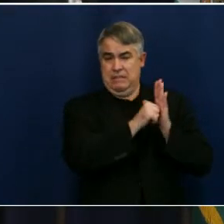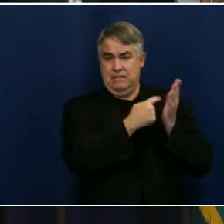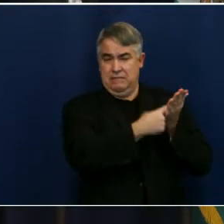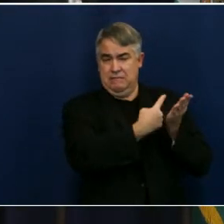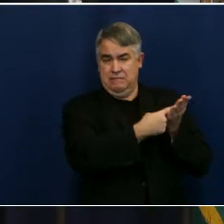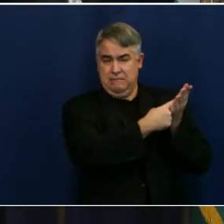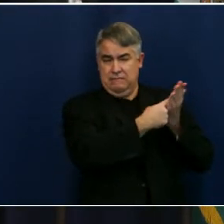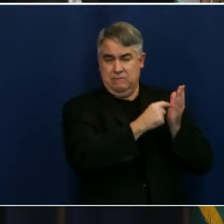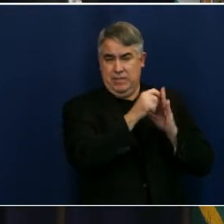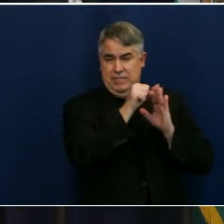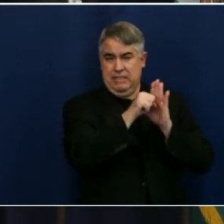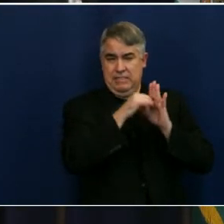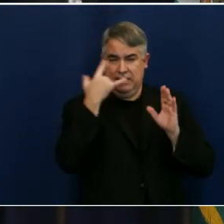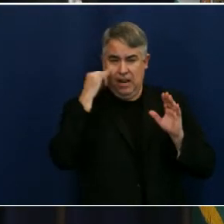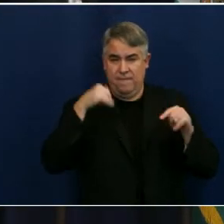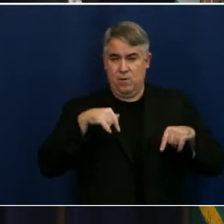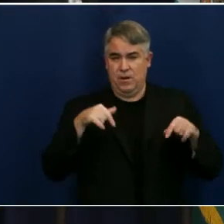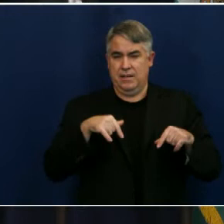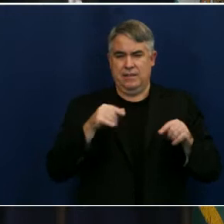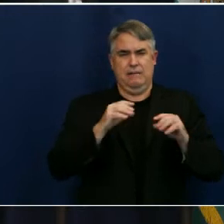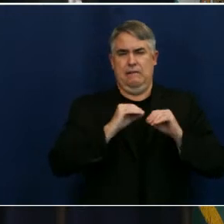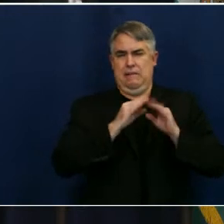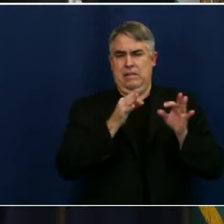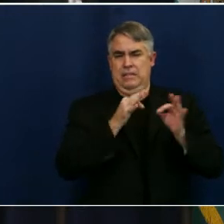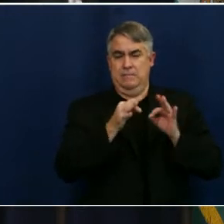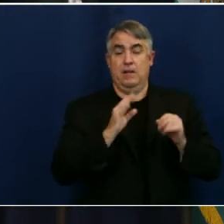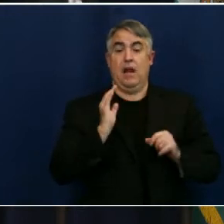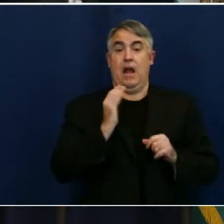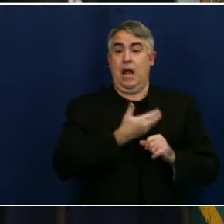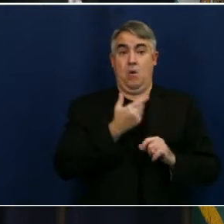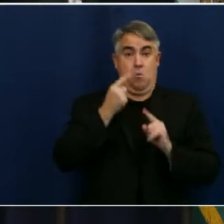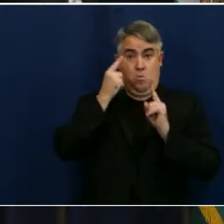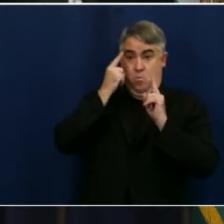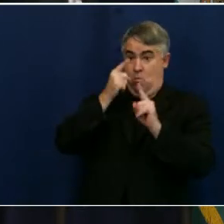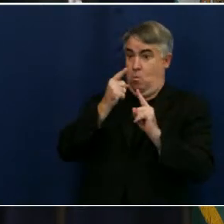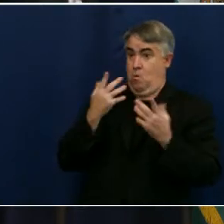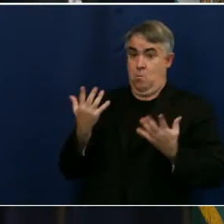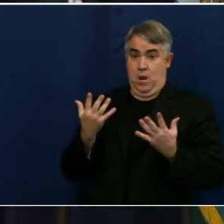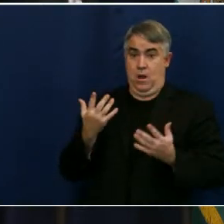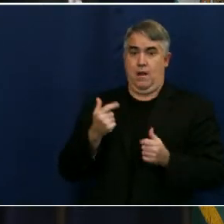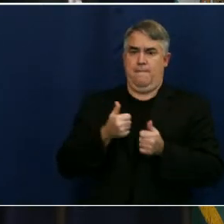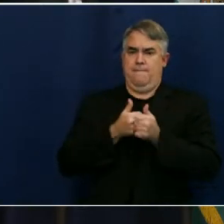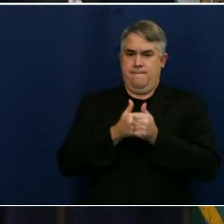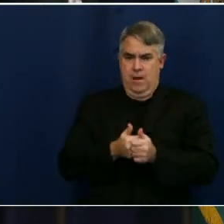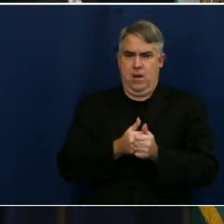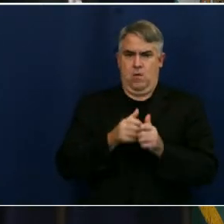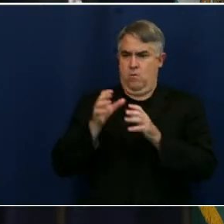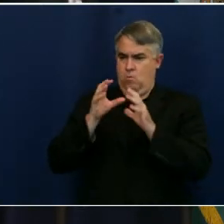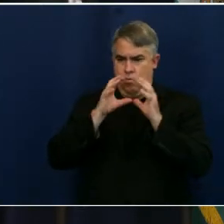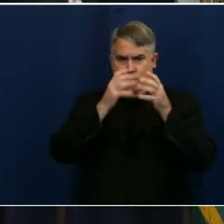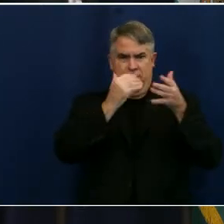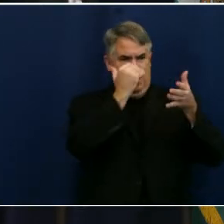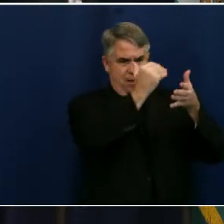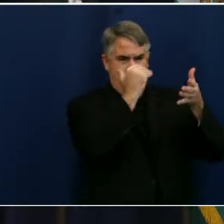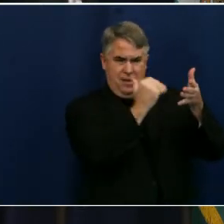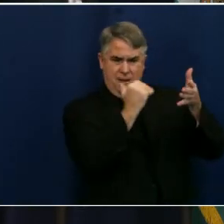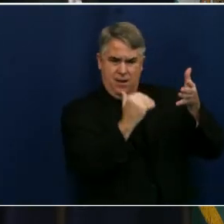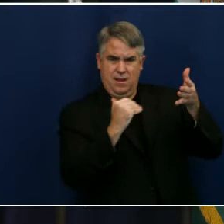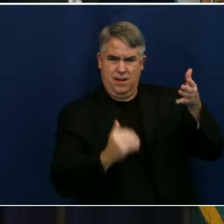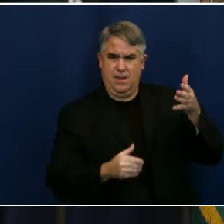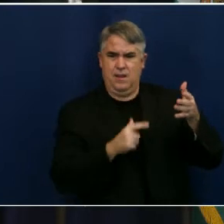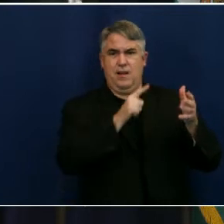we have made it clear that we will continue with the phases and the tiers that have been